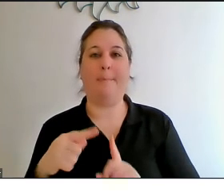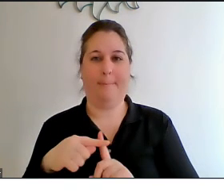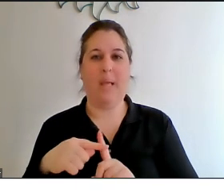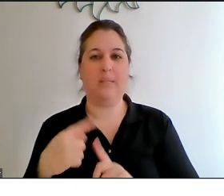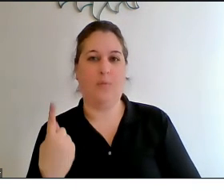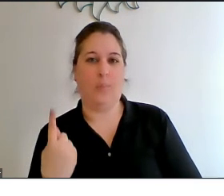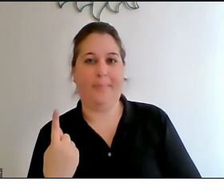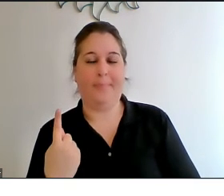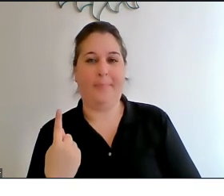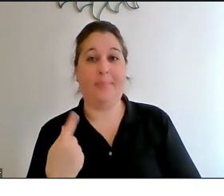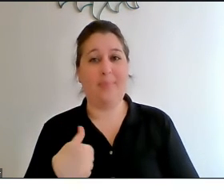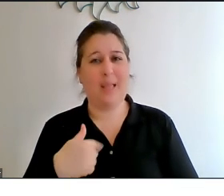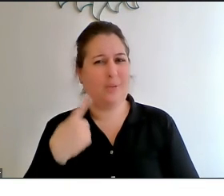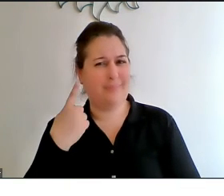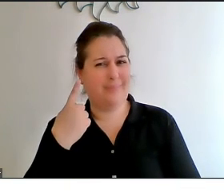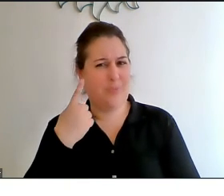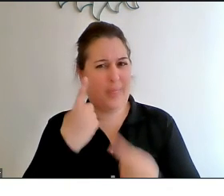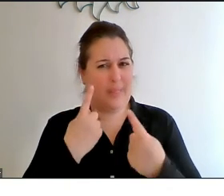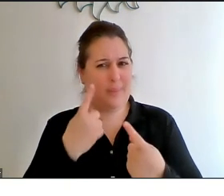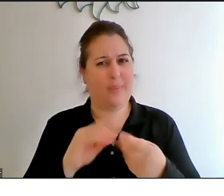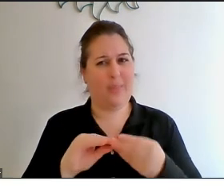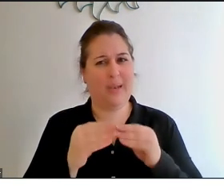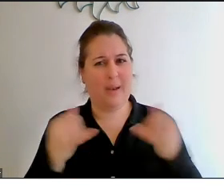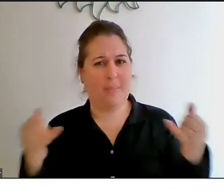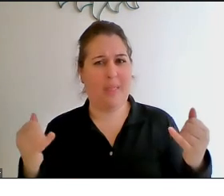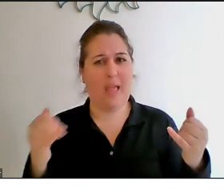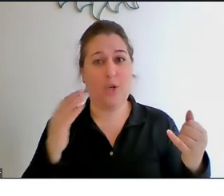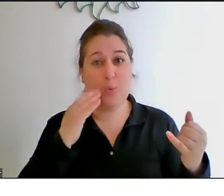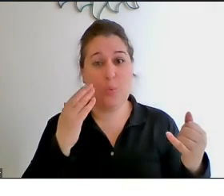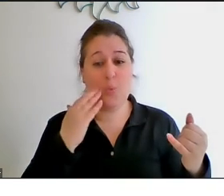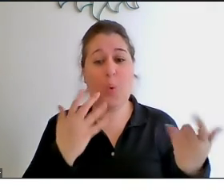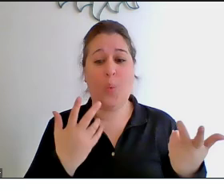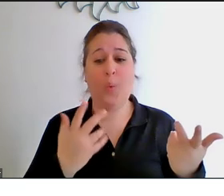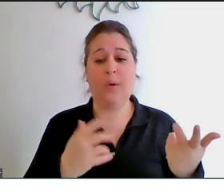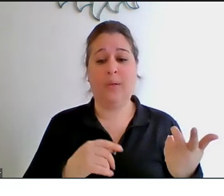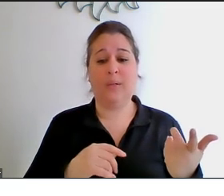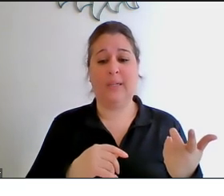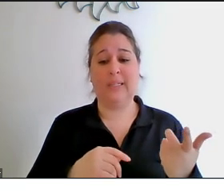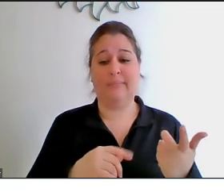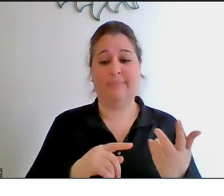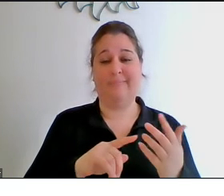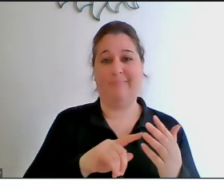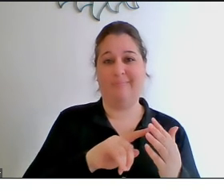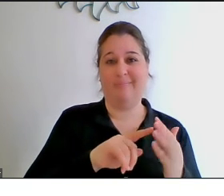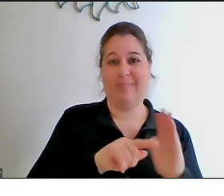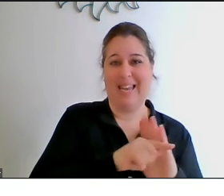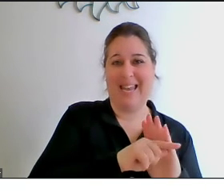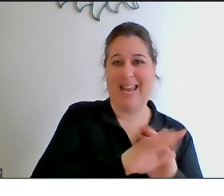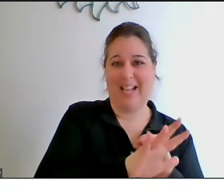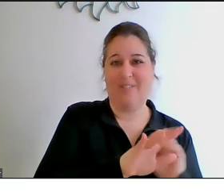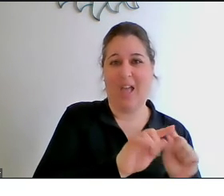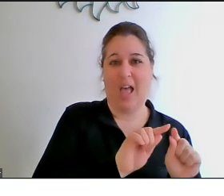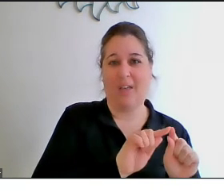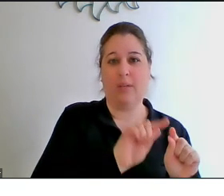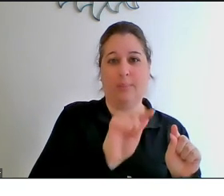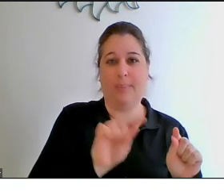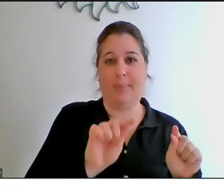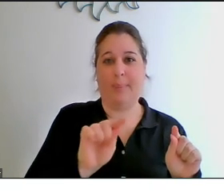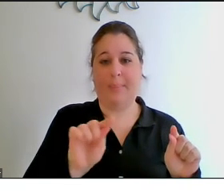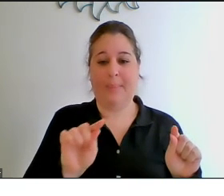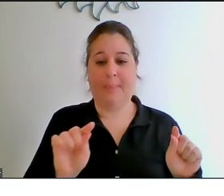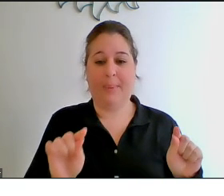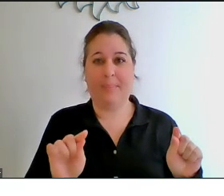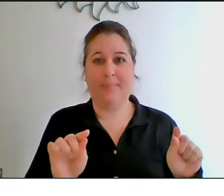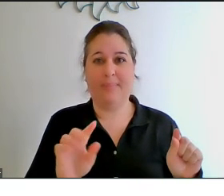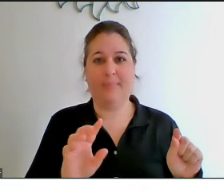to -5. Then I go 6 forward. Well, I know from here to here is 5. 1 more would be at